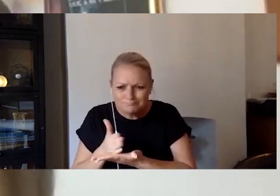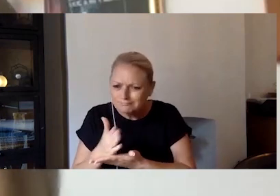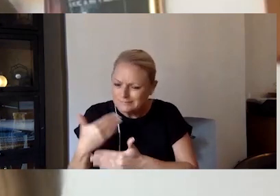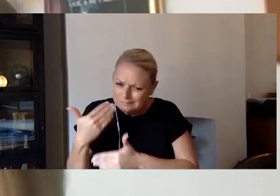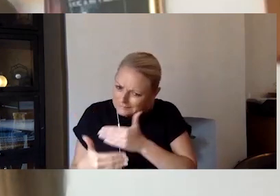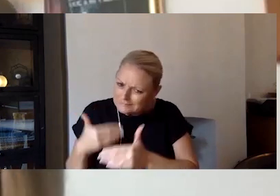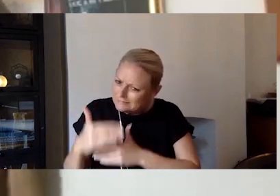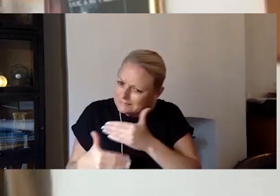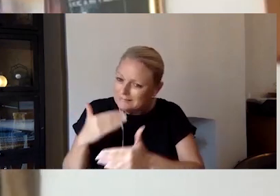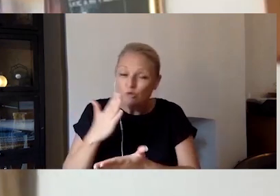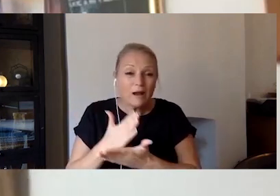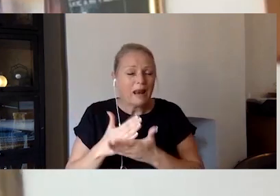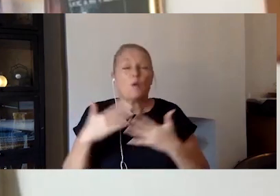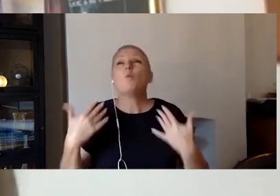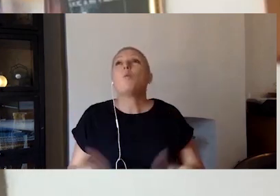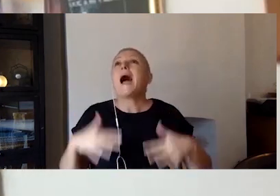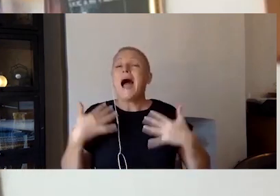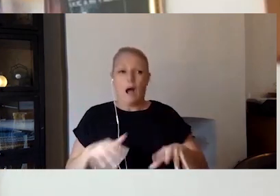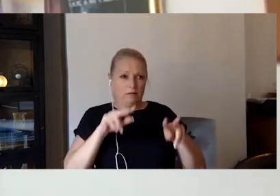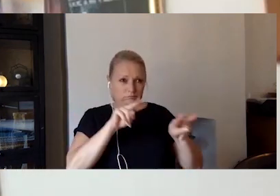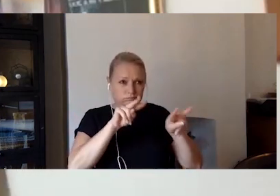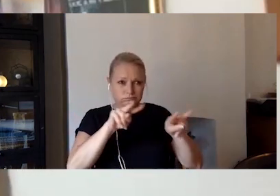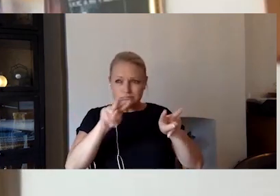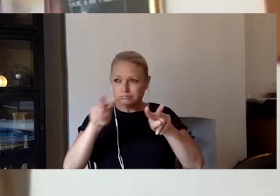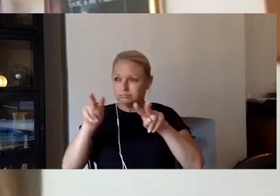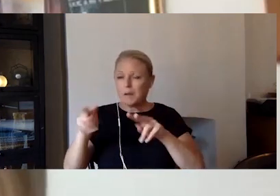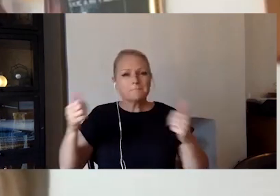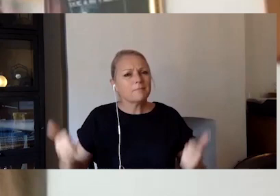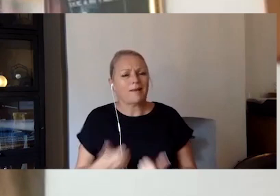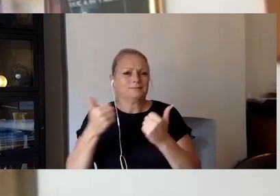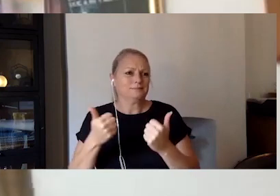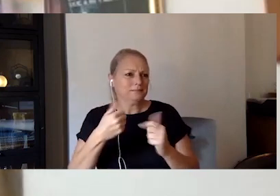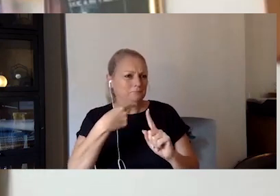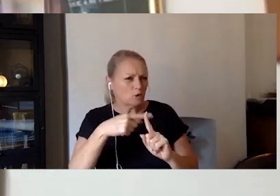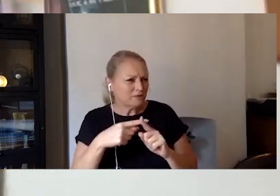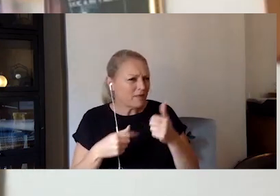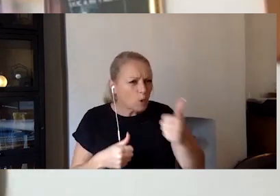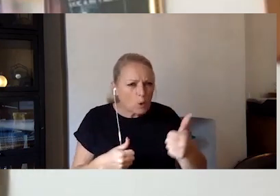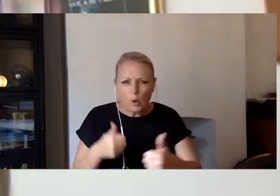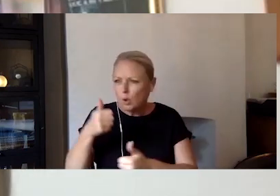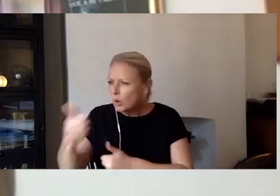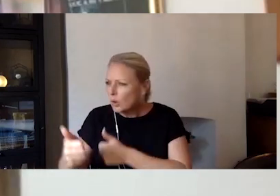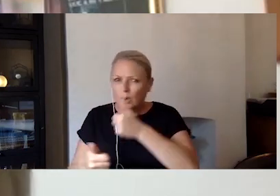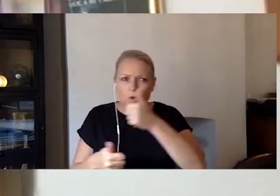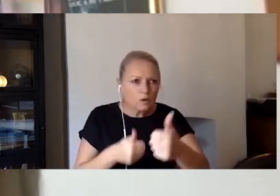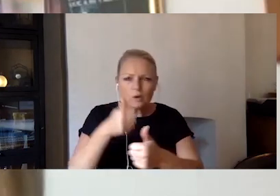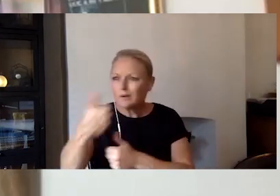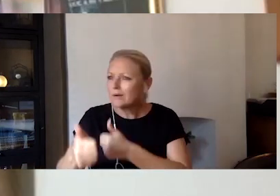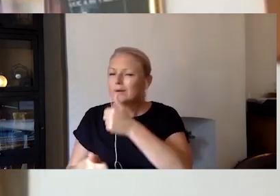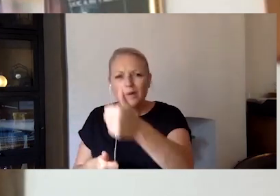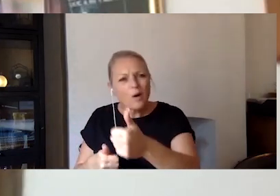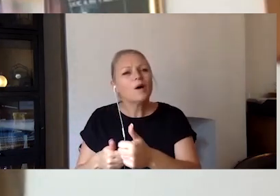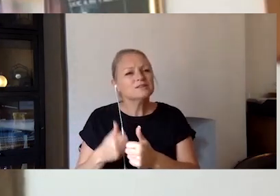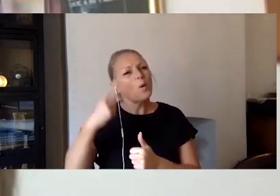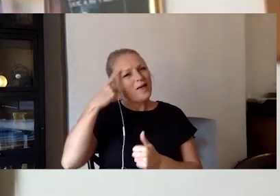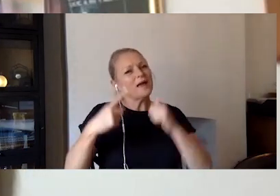really seeing the great things that are happening around us and really kind of shouting out how